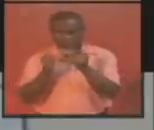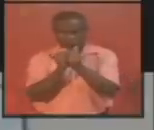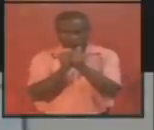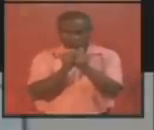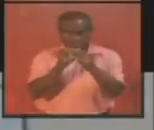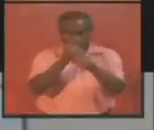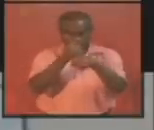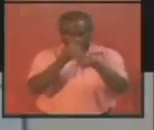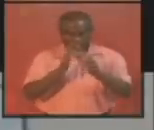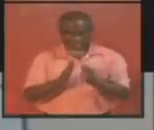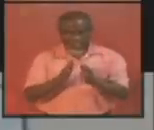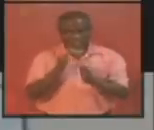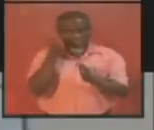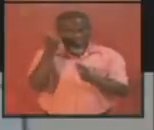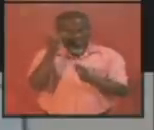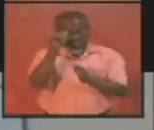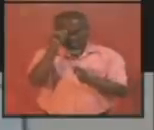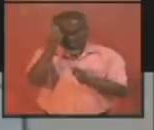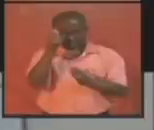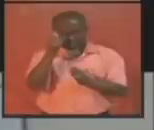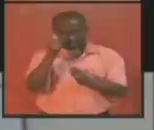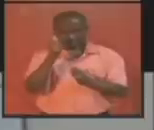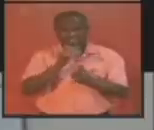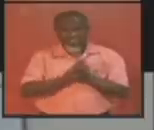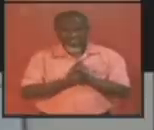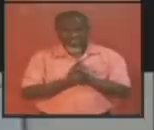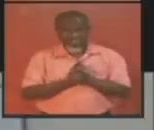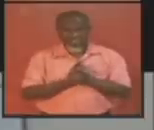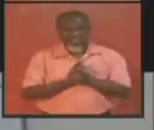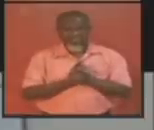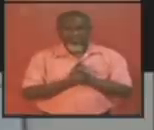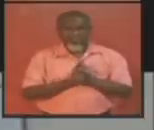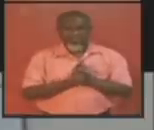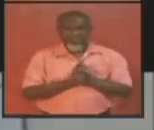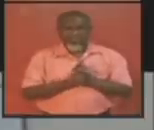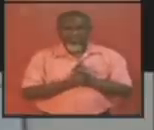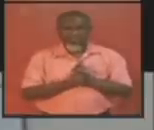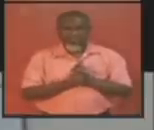second question, Sima, you mentioned over